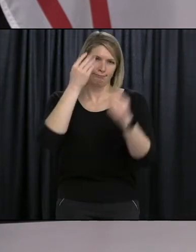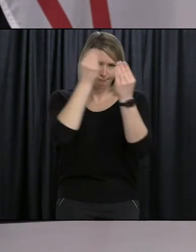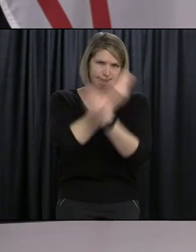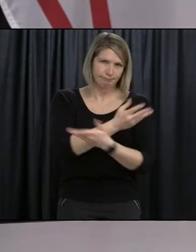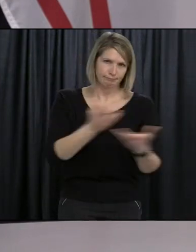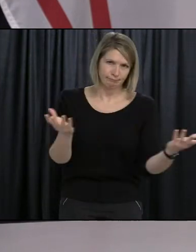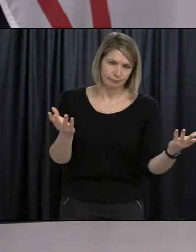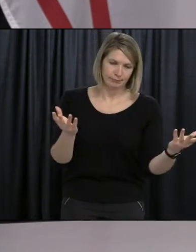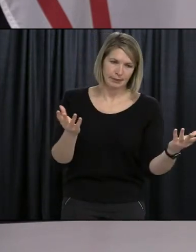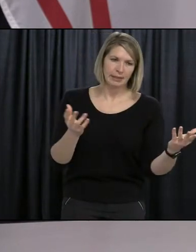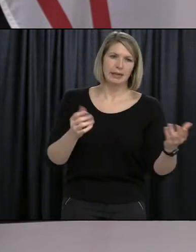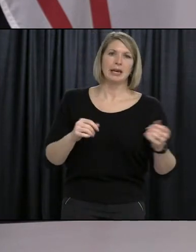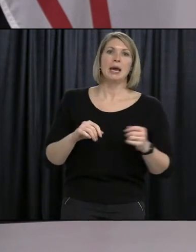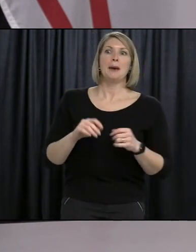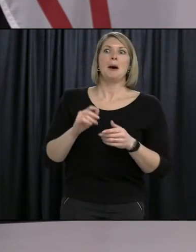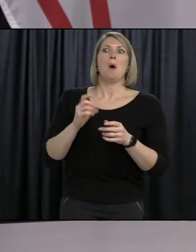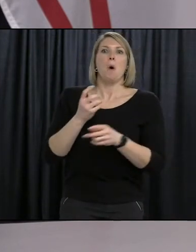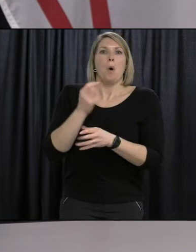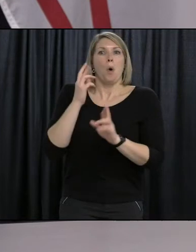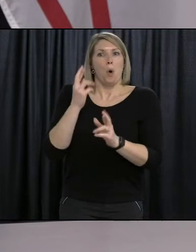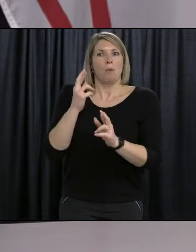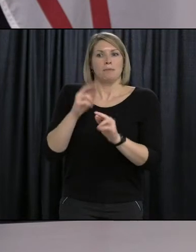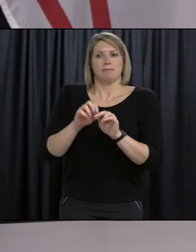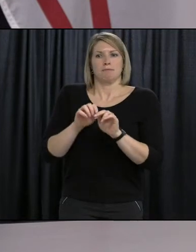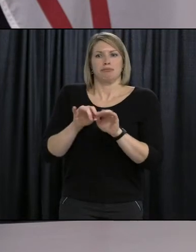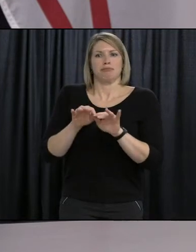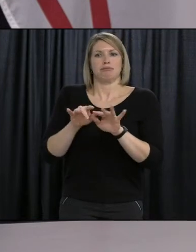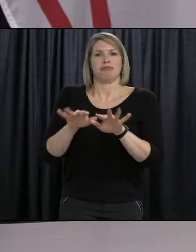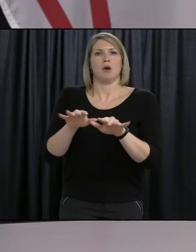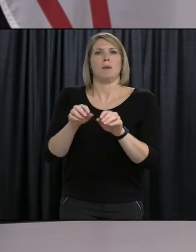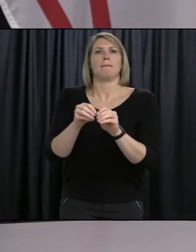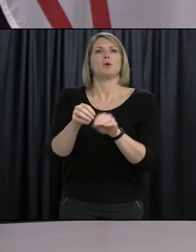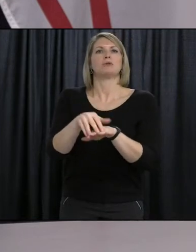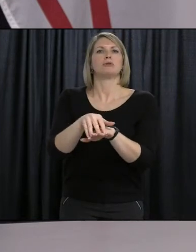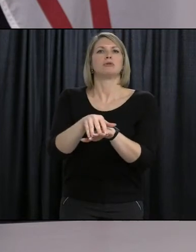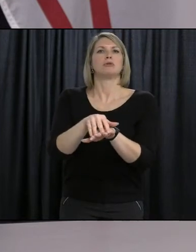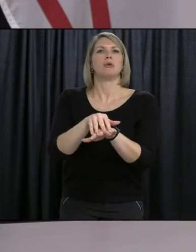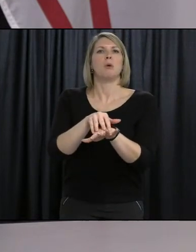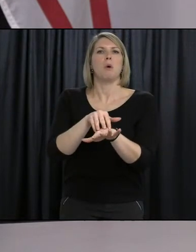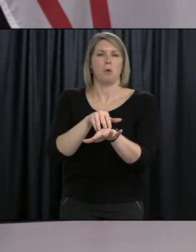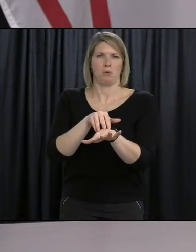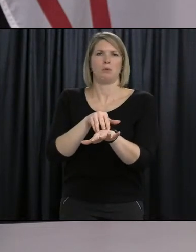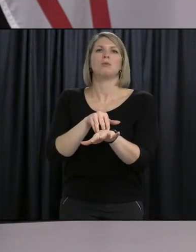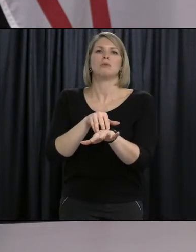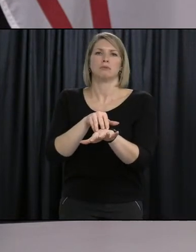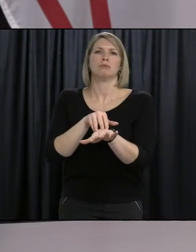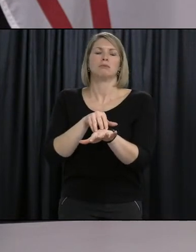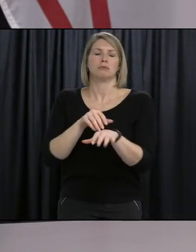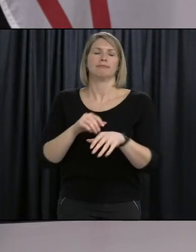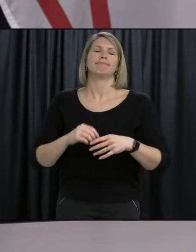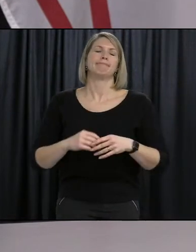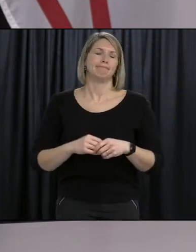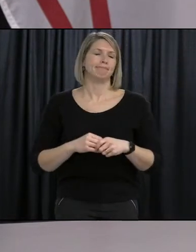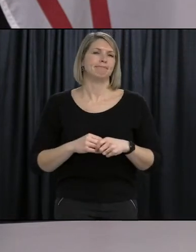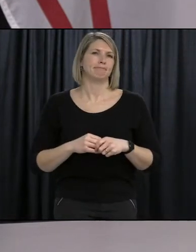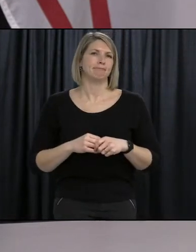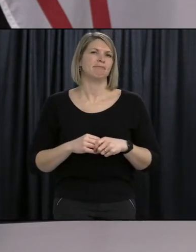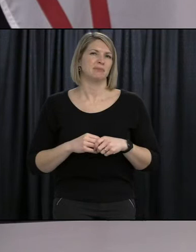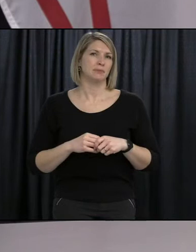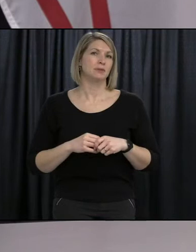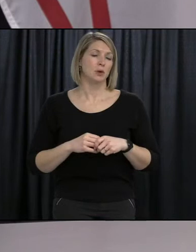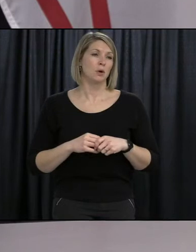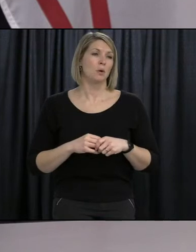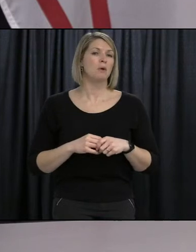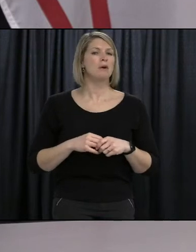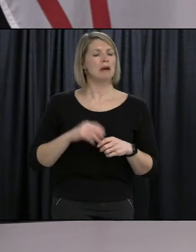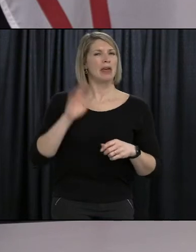certainly slow the transmission of the virus from those groups. So it really has to do with what we've